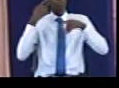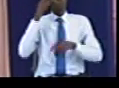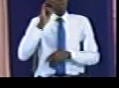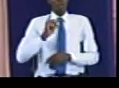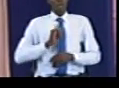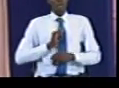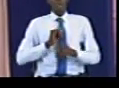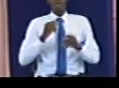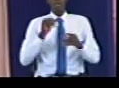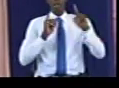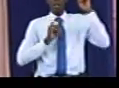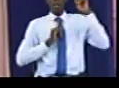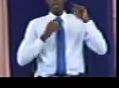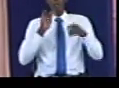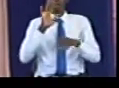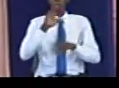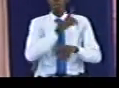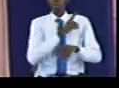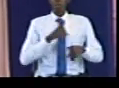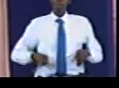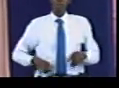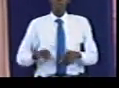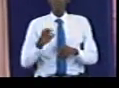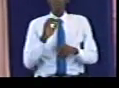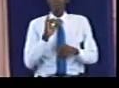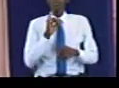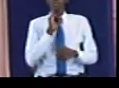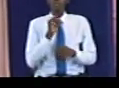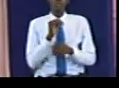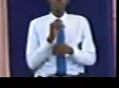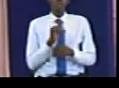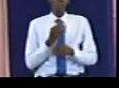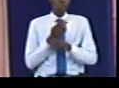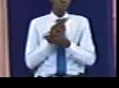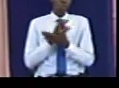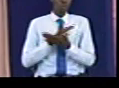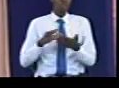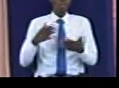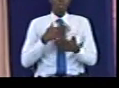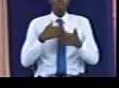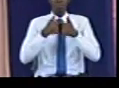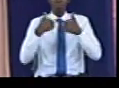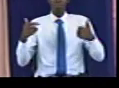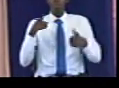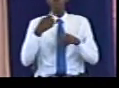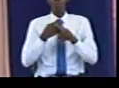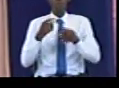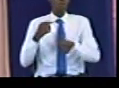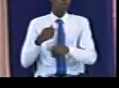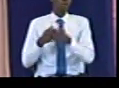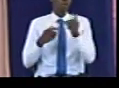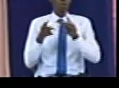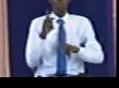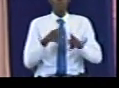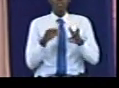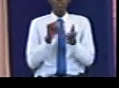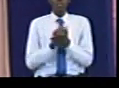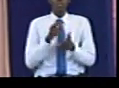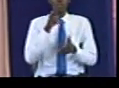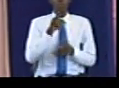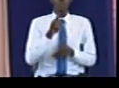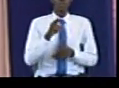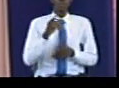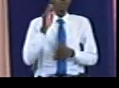holy, and have severed you, separated you from other people, that ye should be mine. And so